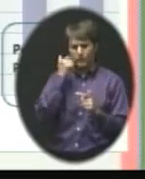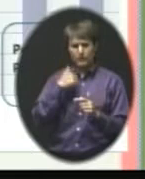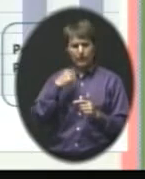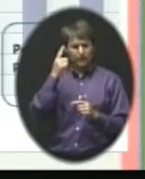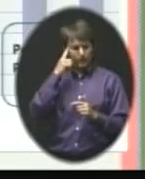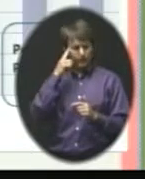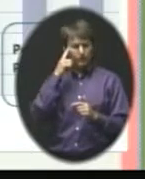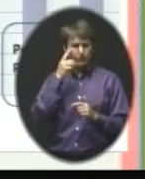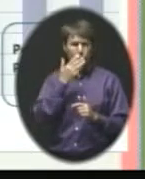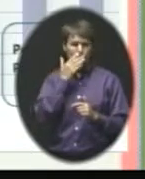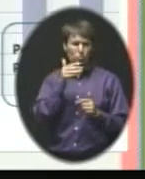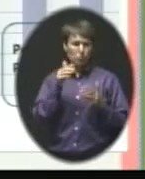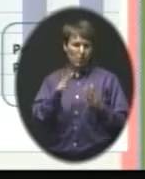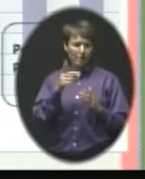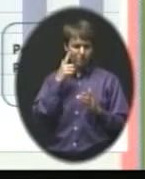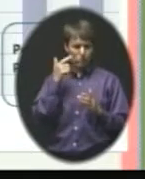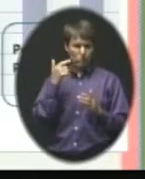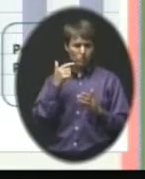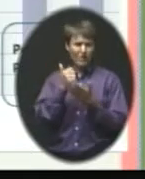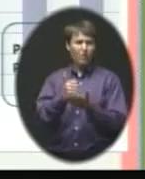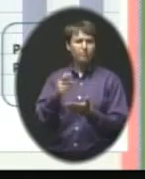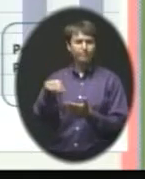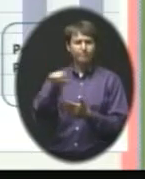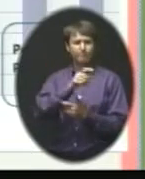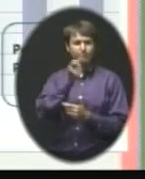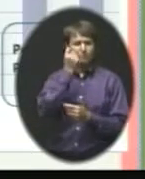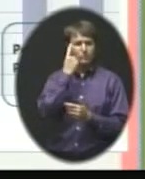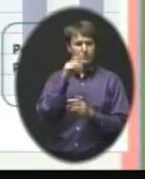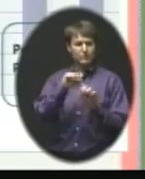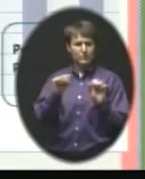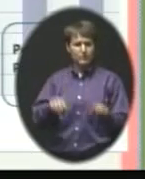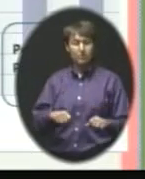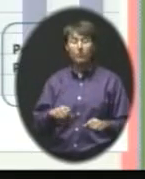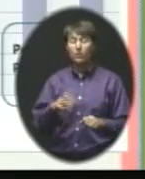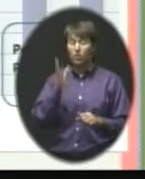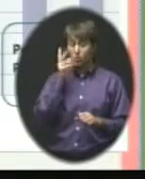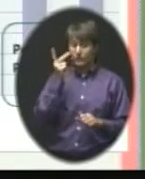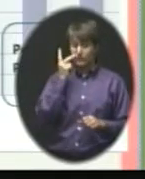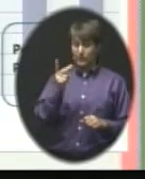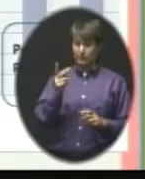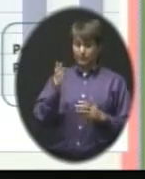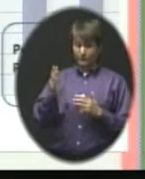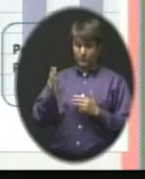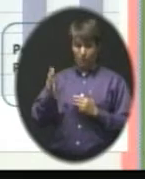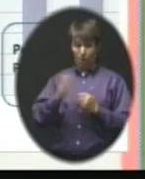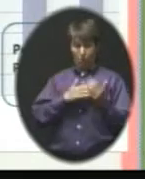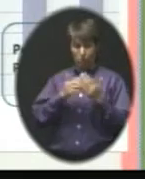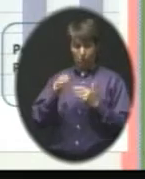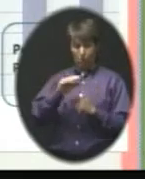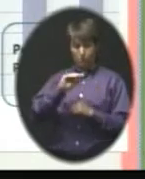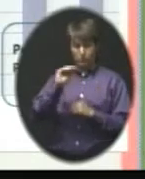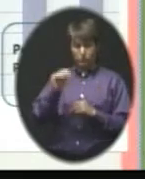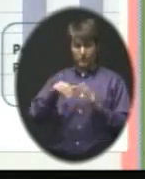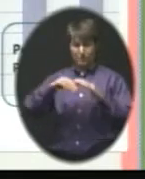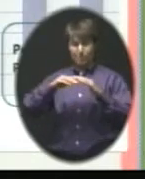think it's a good way to kind of help understand the system, you'll see although our percent below proficient increased for this